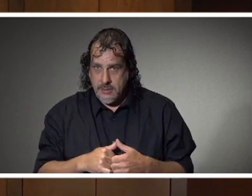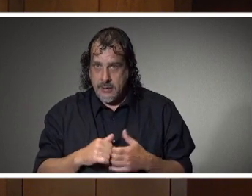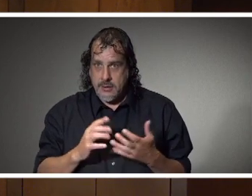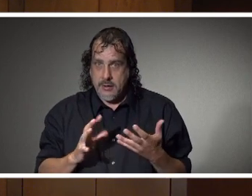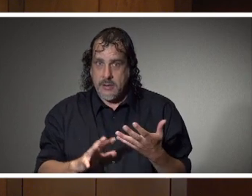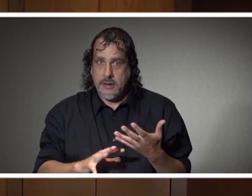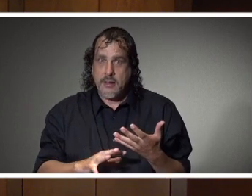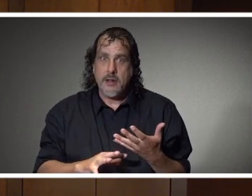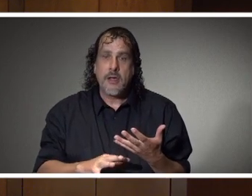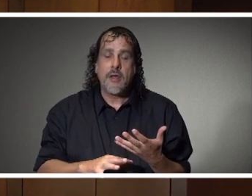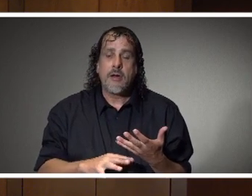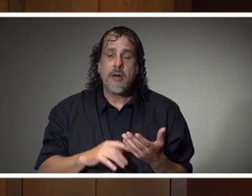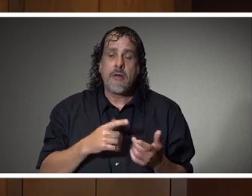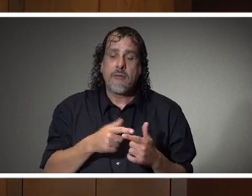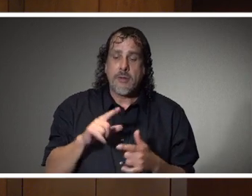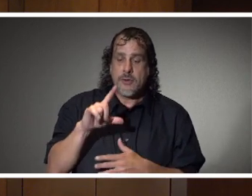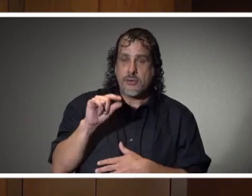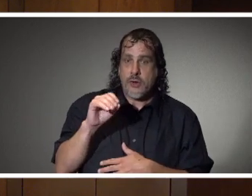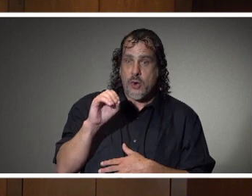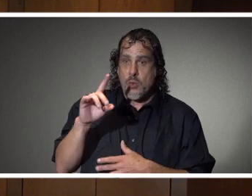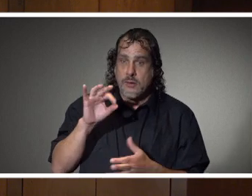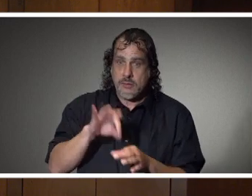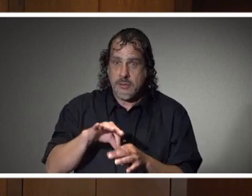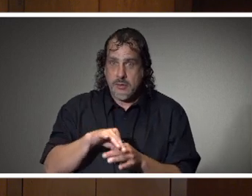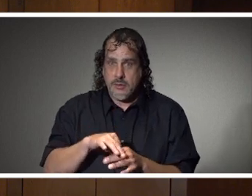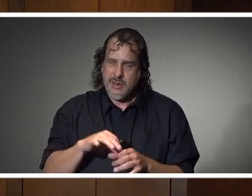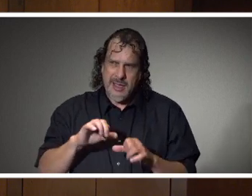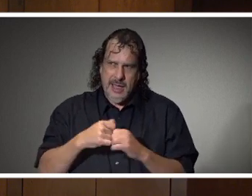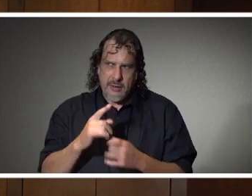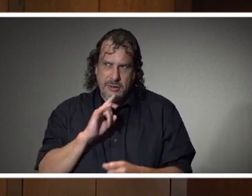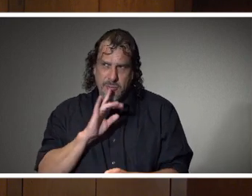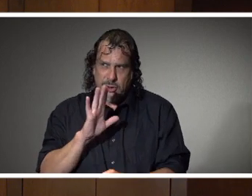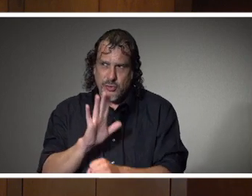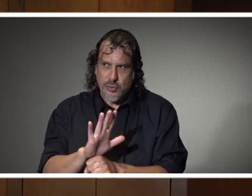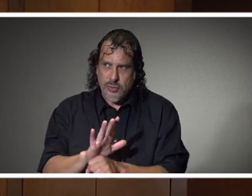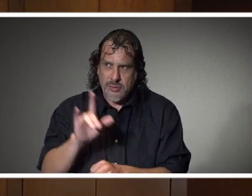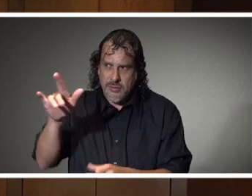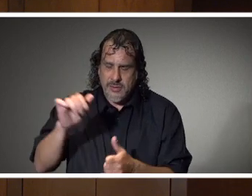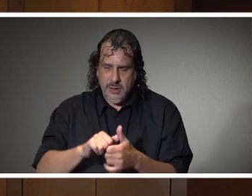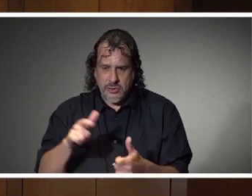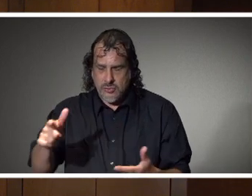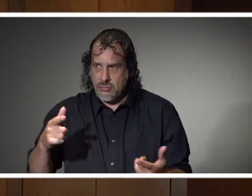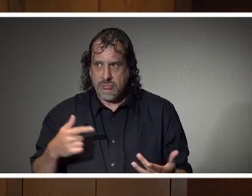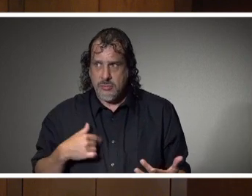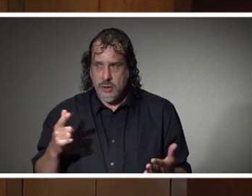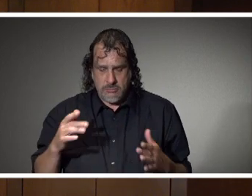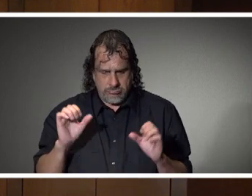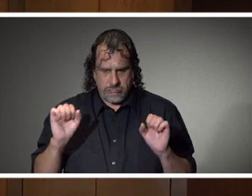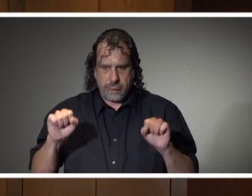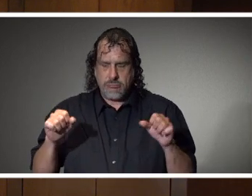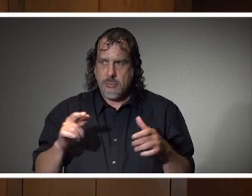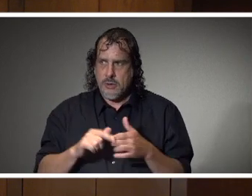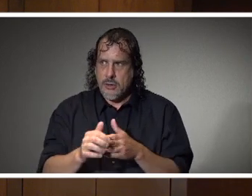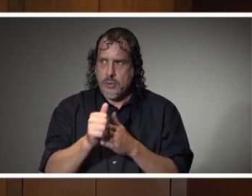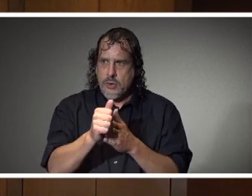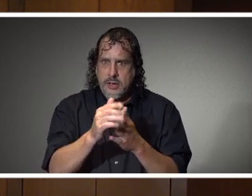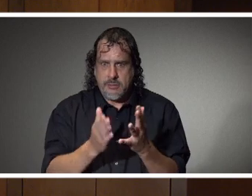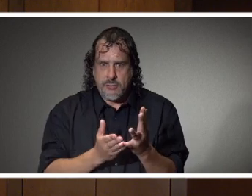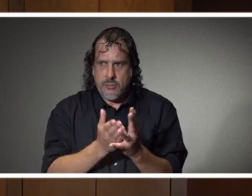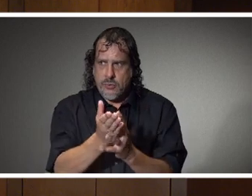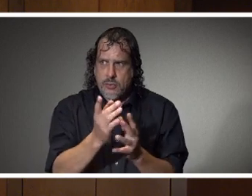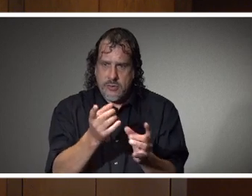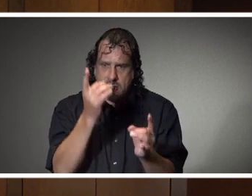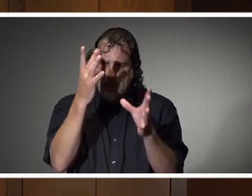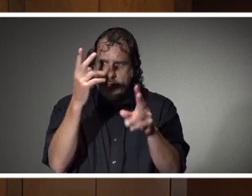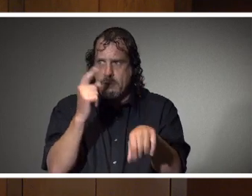of deferring to the 2001 referendum, how can you assure Mississippians that you are capable of leading them through this difficult